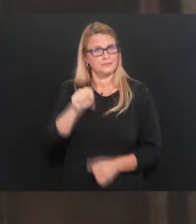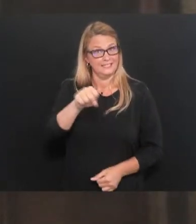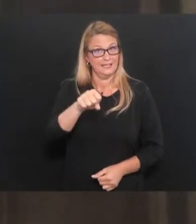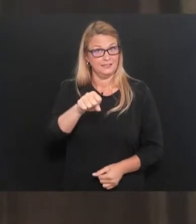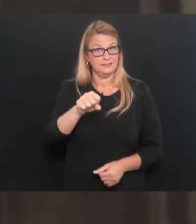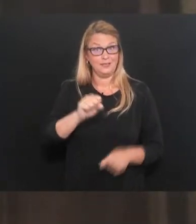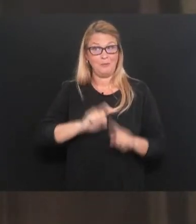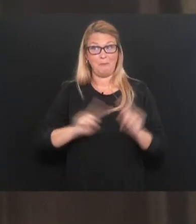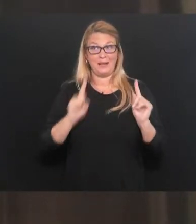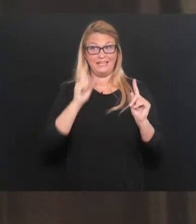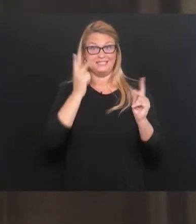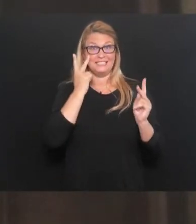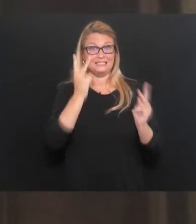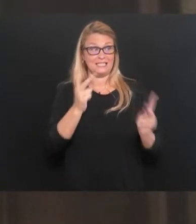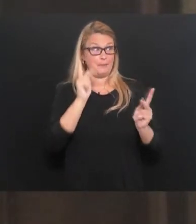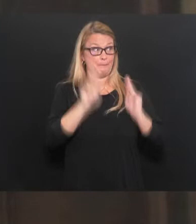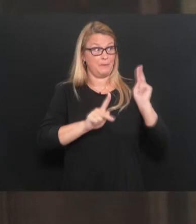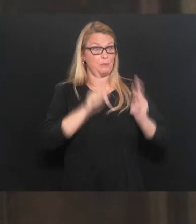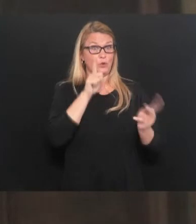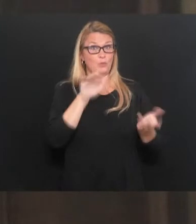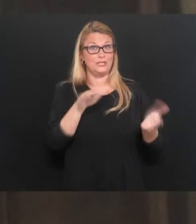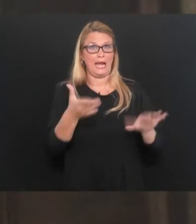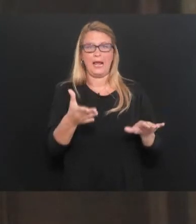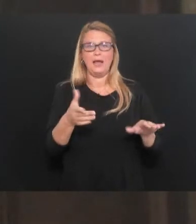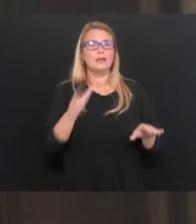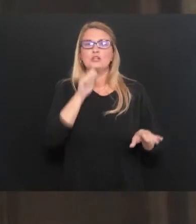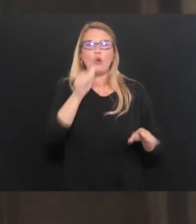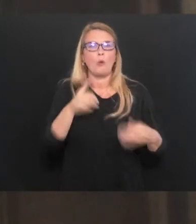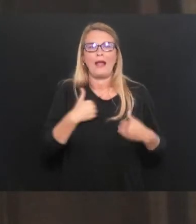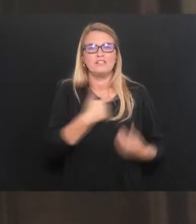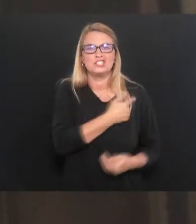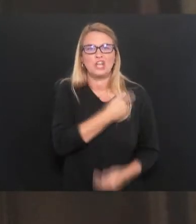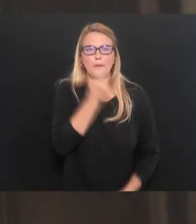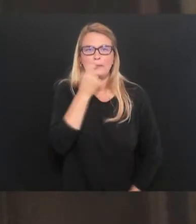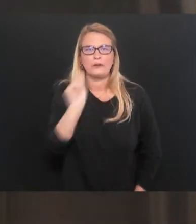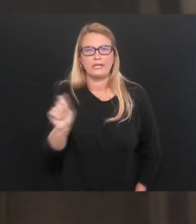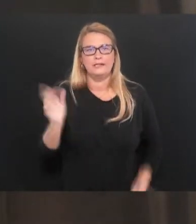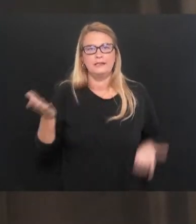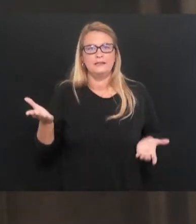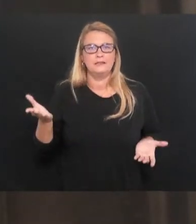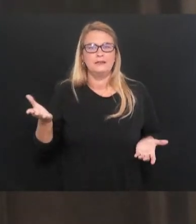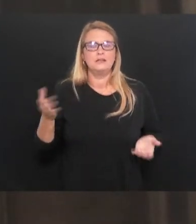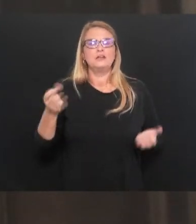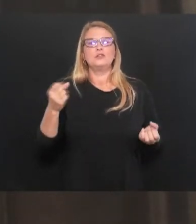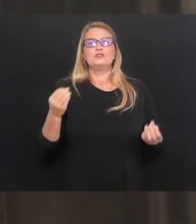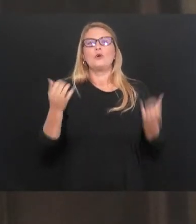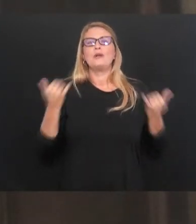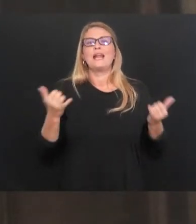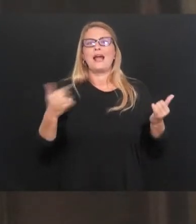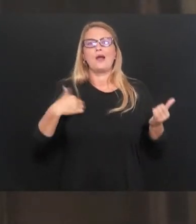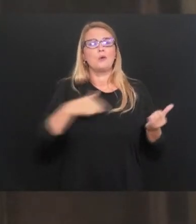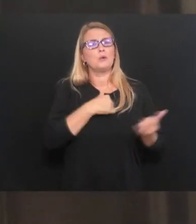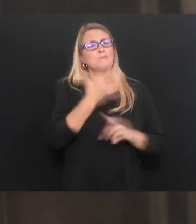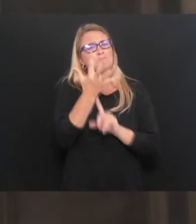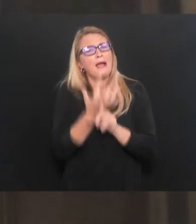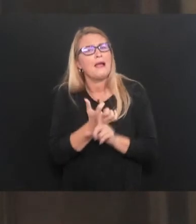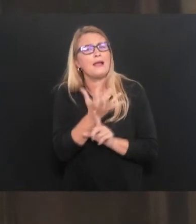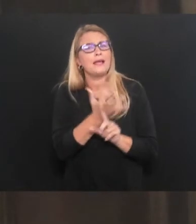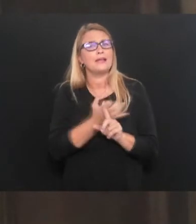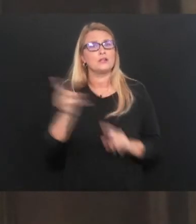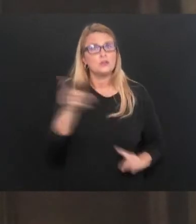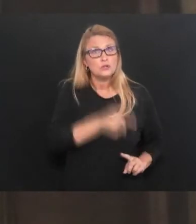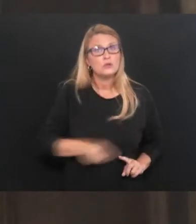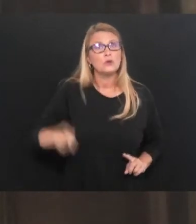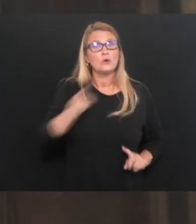that we're seeing dying today are the unvaccinated part of our population. And so we really, really plead with you right now